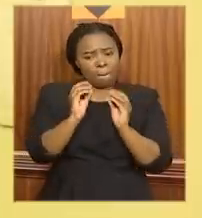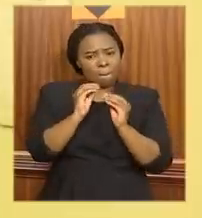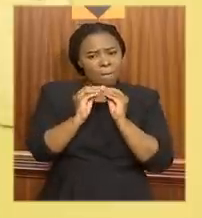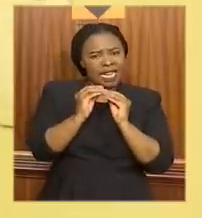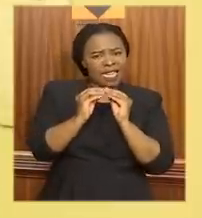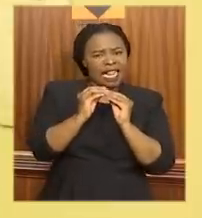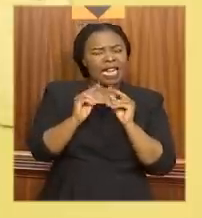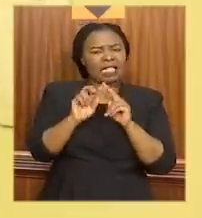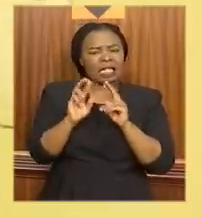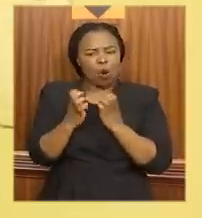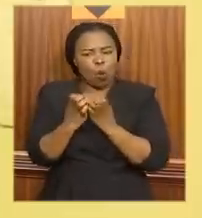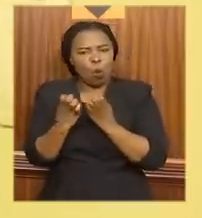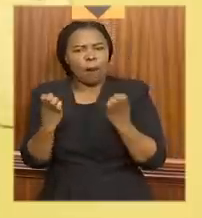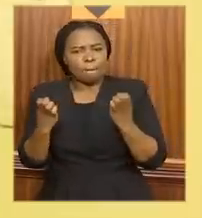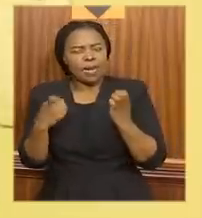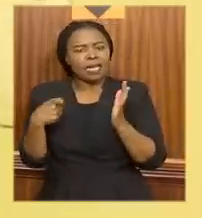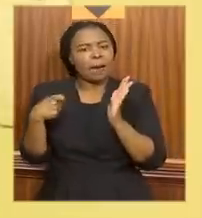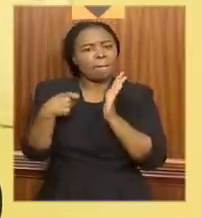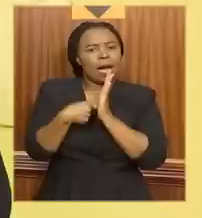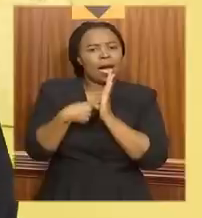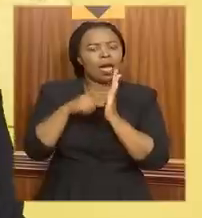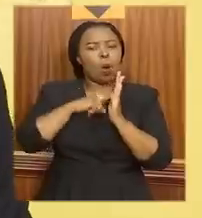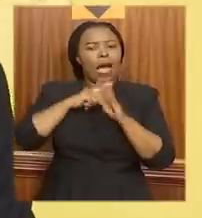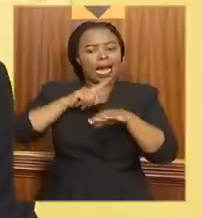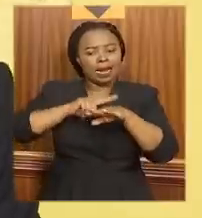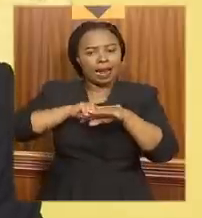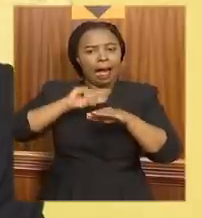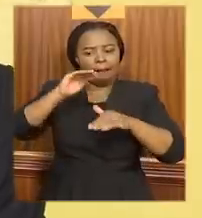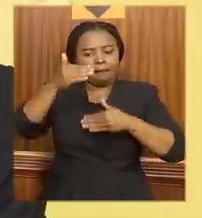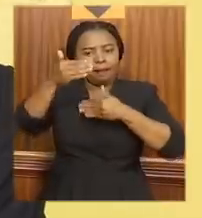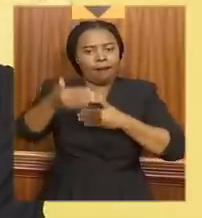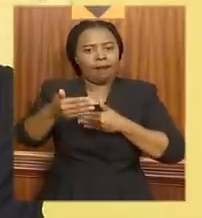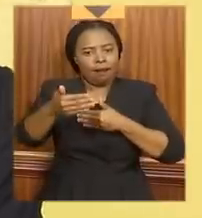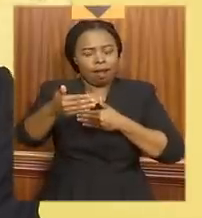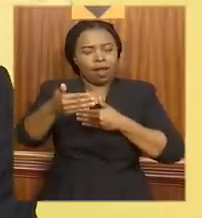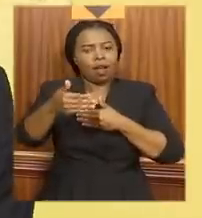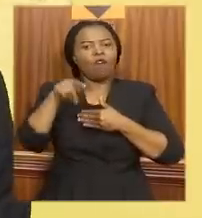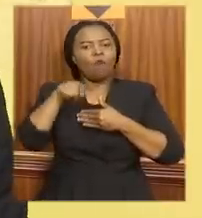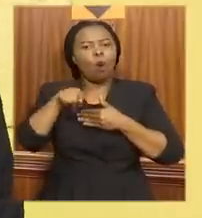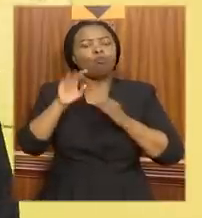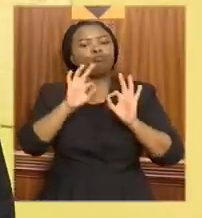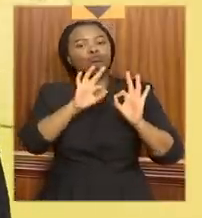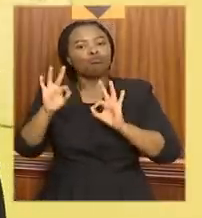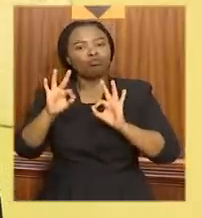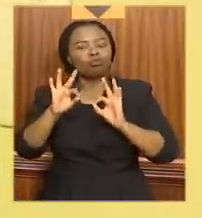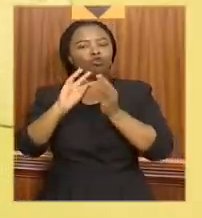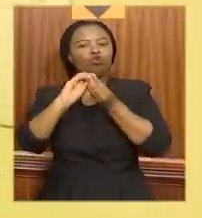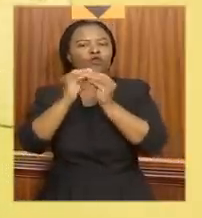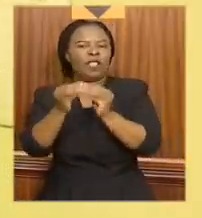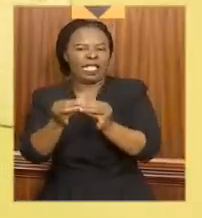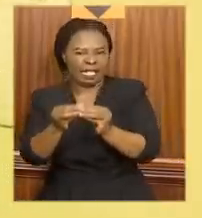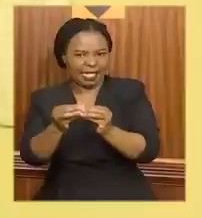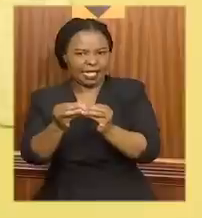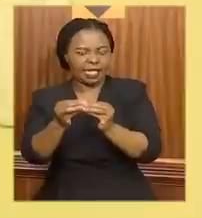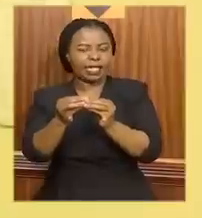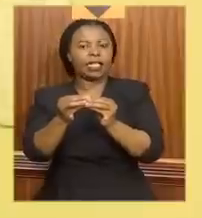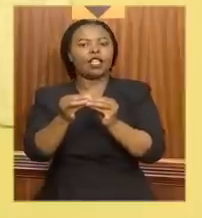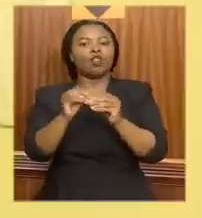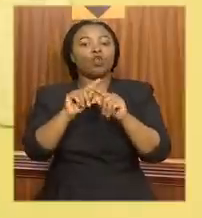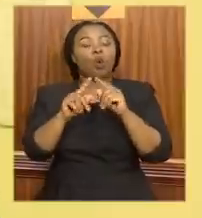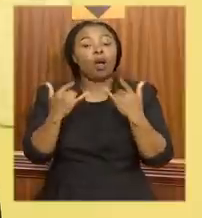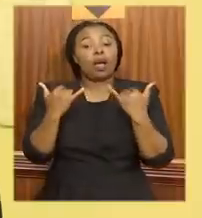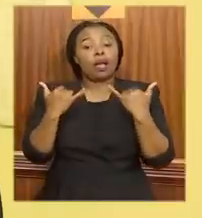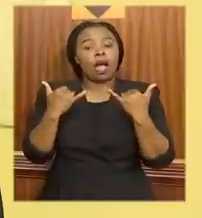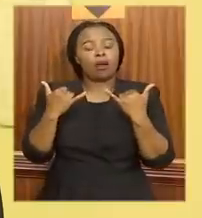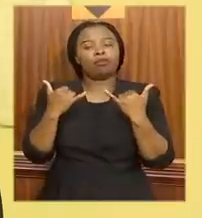and equipment within the required period to effect repairs. This point was raised with